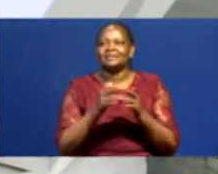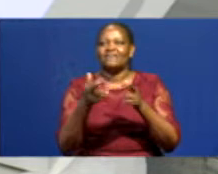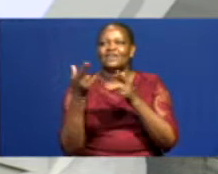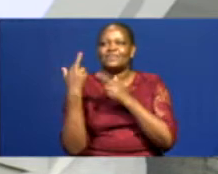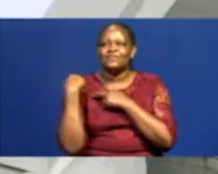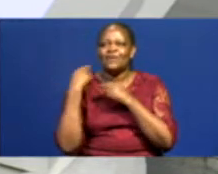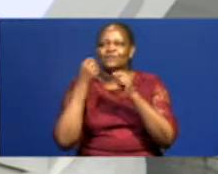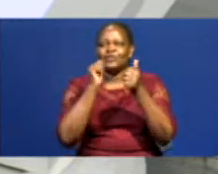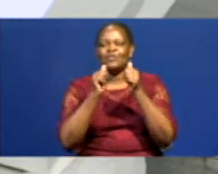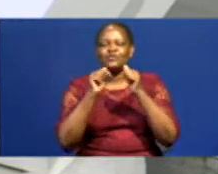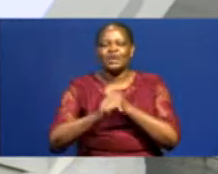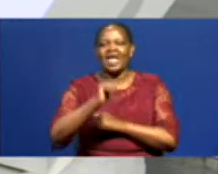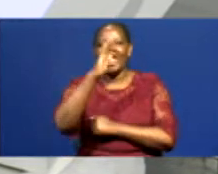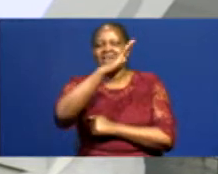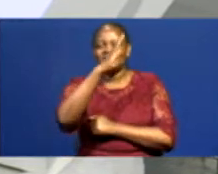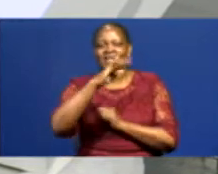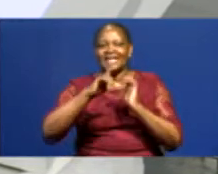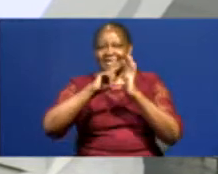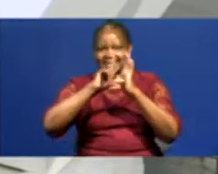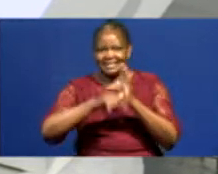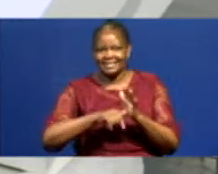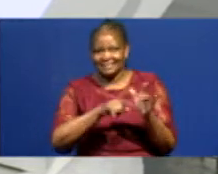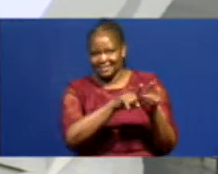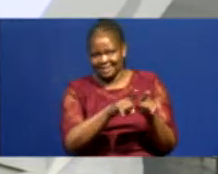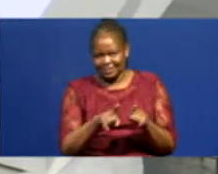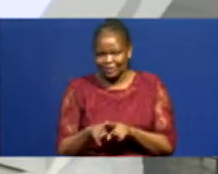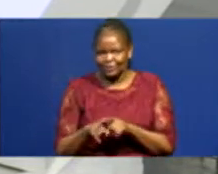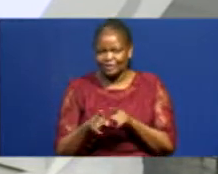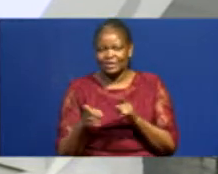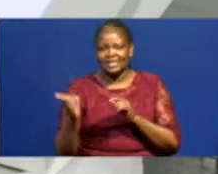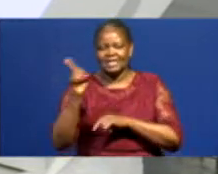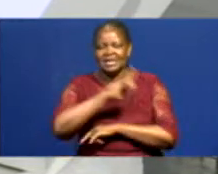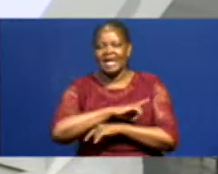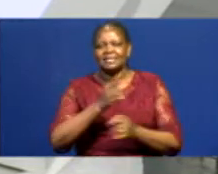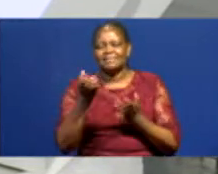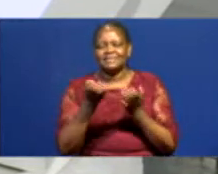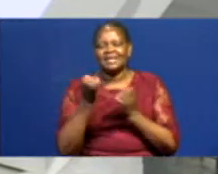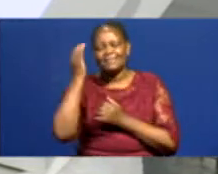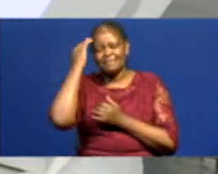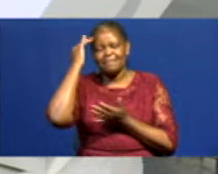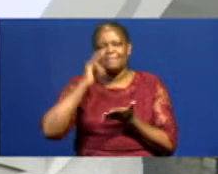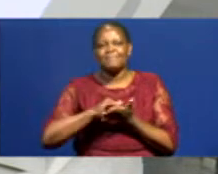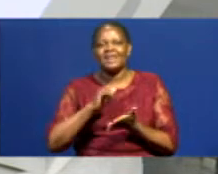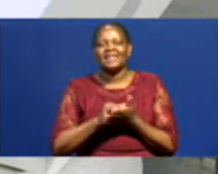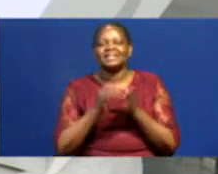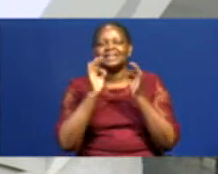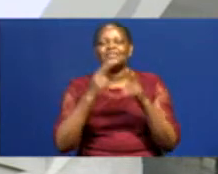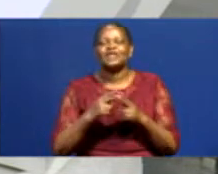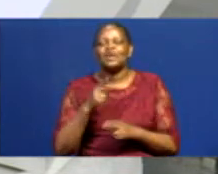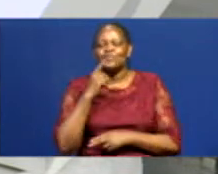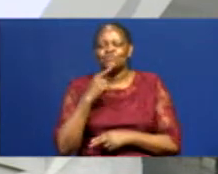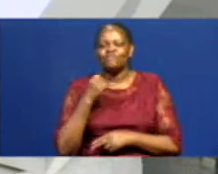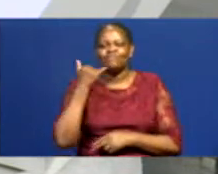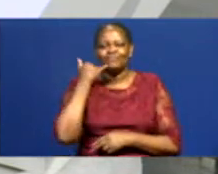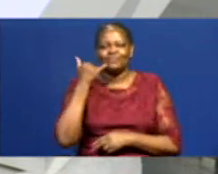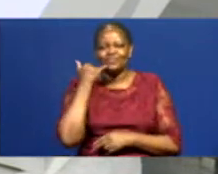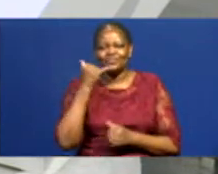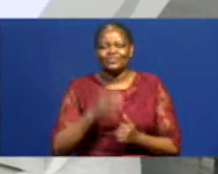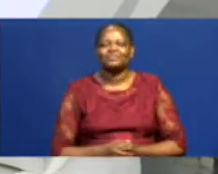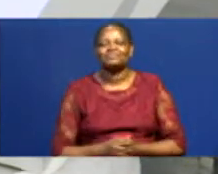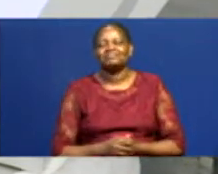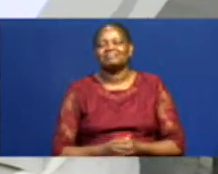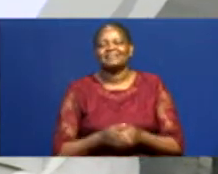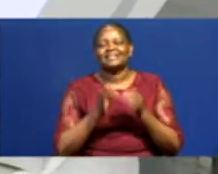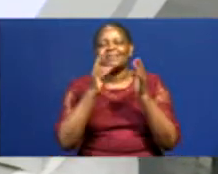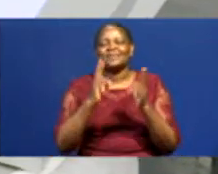sports tonight. Of course, later on, also the day's business coming up. Remember, Susan Fuku on set, handling